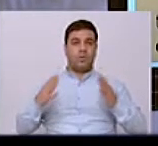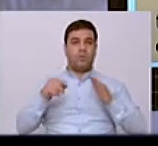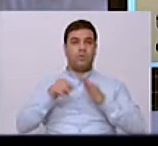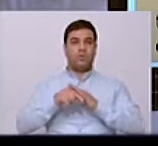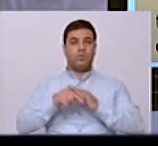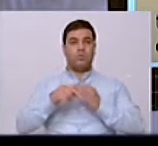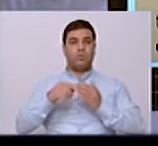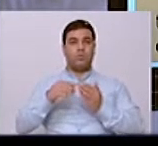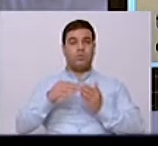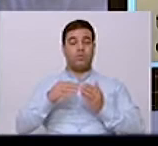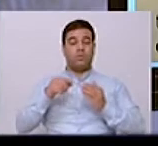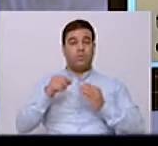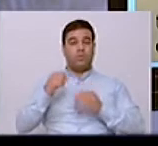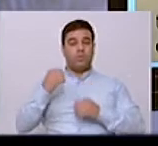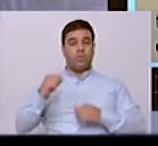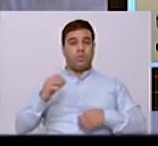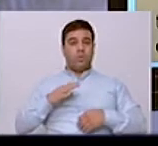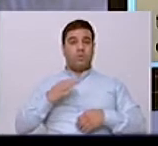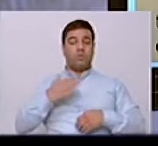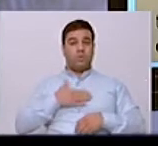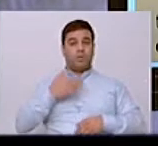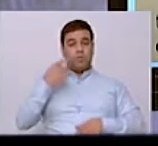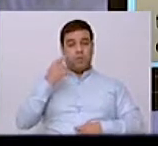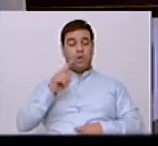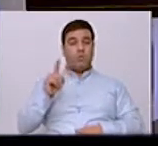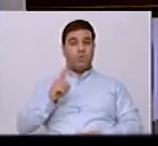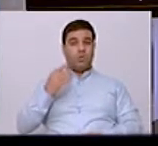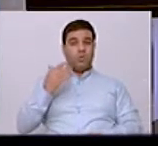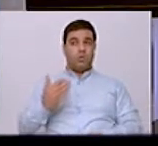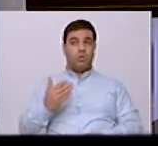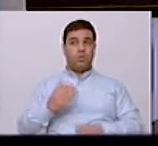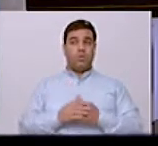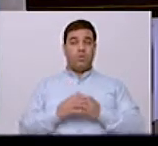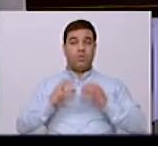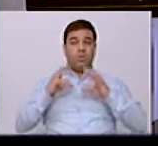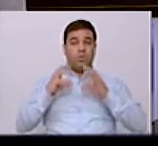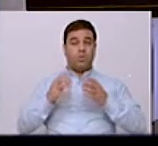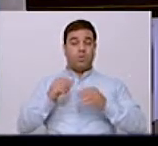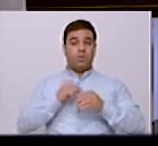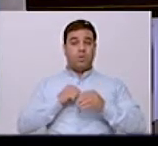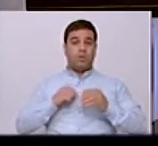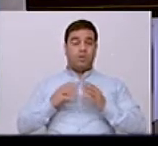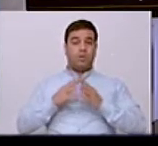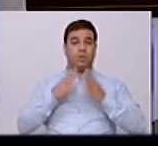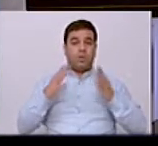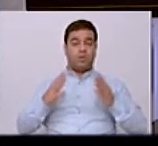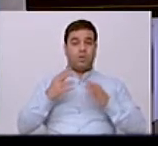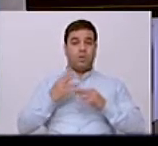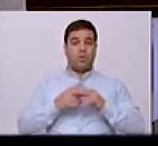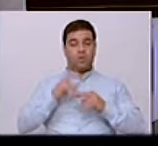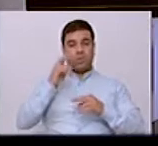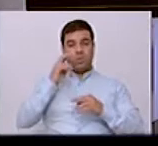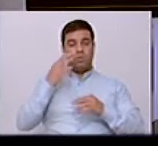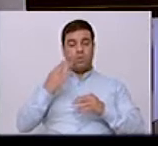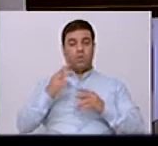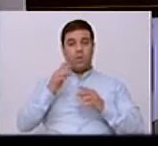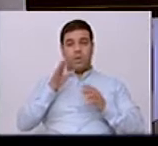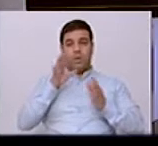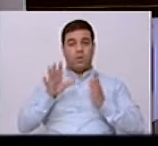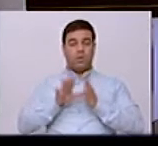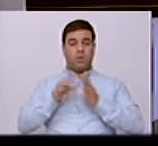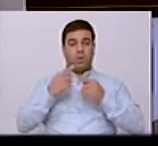yutuqlarga erishgan. Ya'ni bizga ma'lumki, ana shu dunyodagi eng yirik elektrotexnika